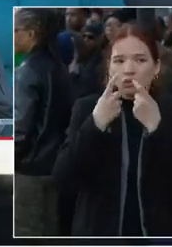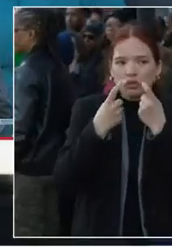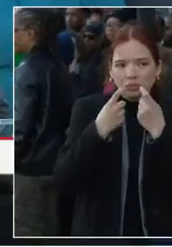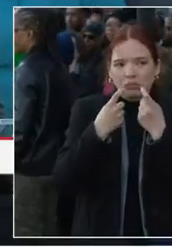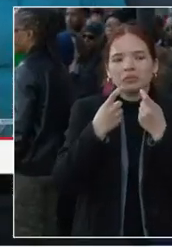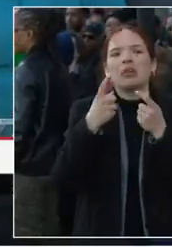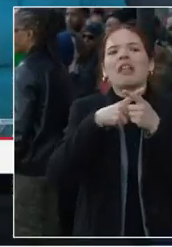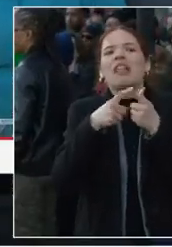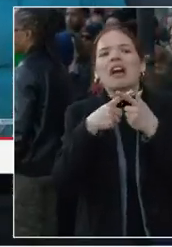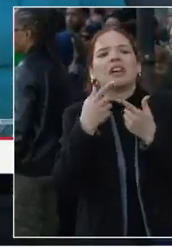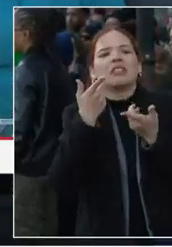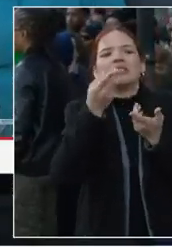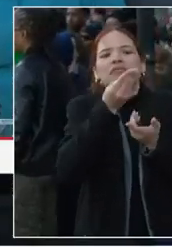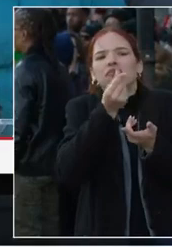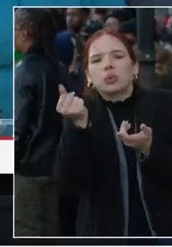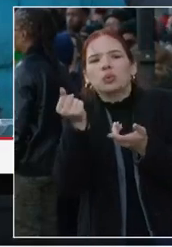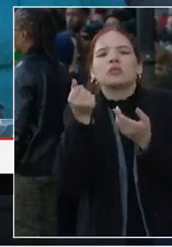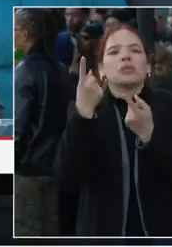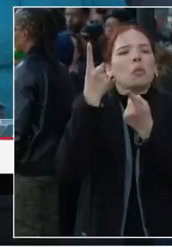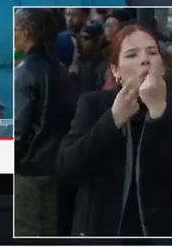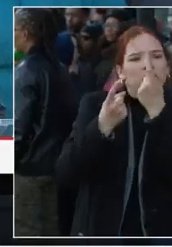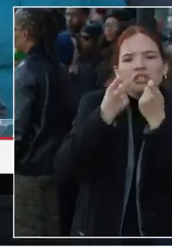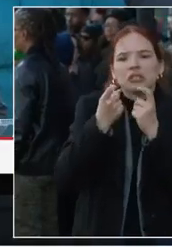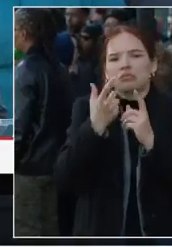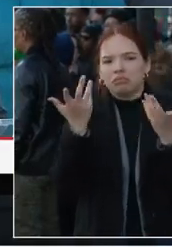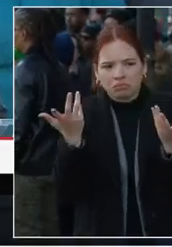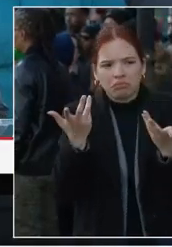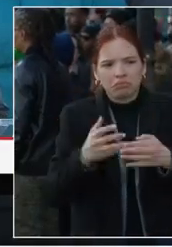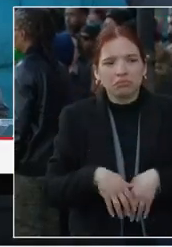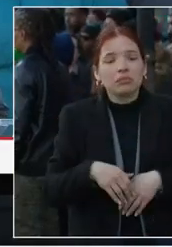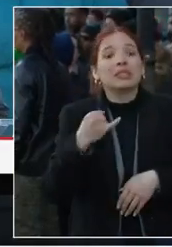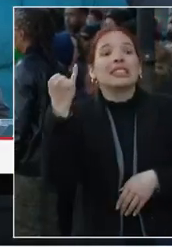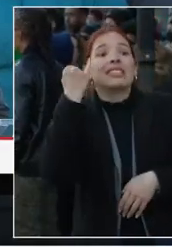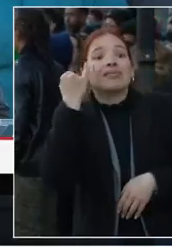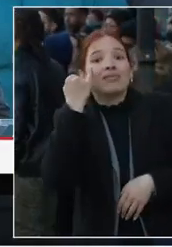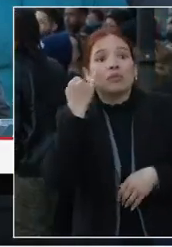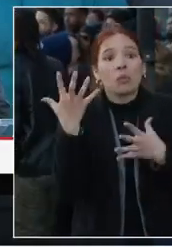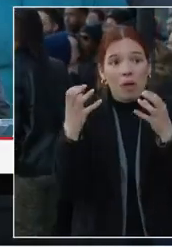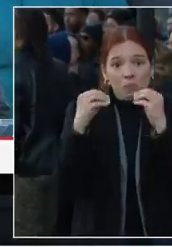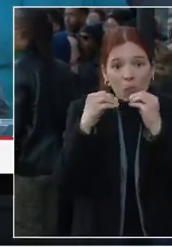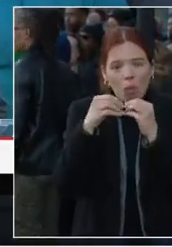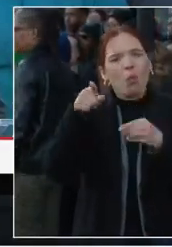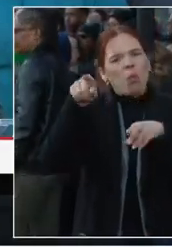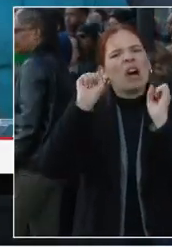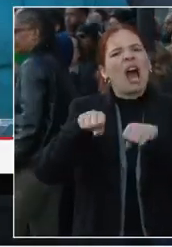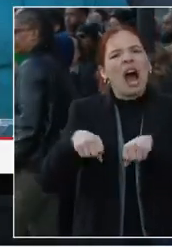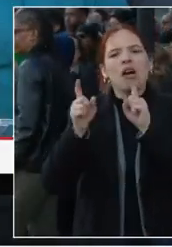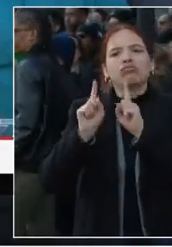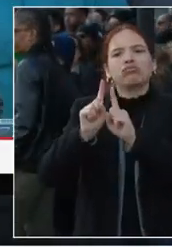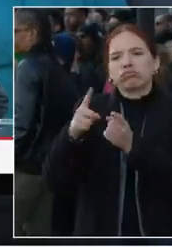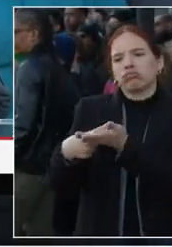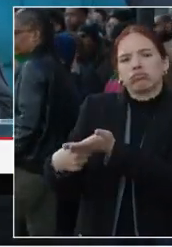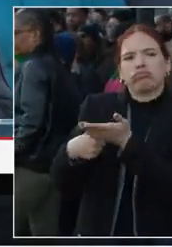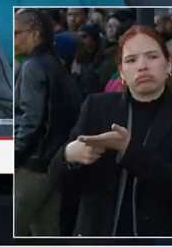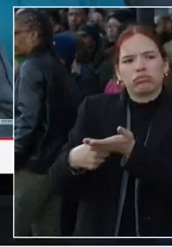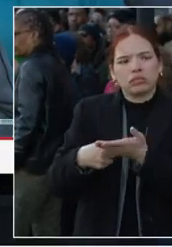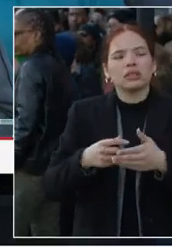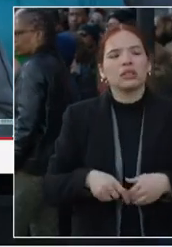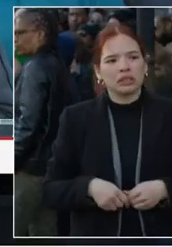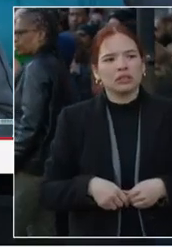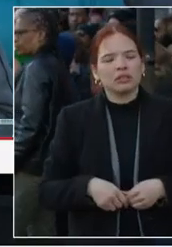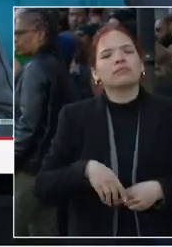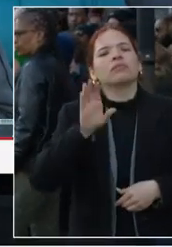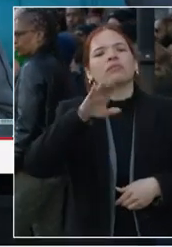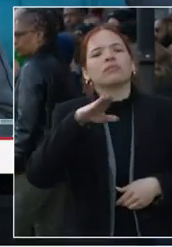few community questions and take community questions as we walk. Mark. Two questions on what you just